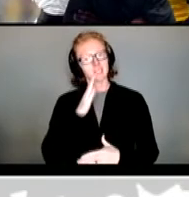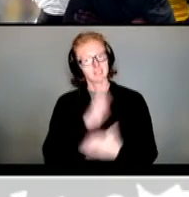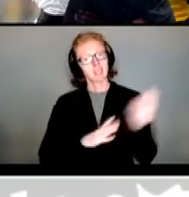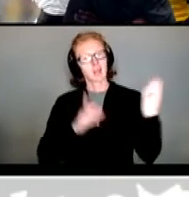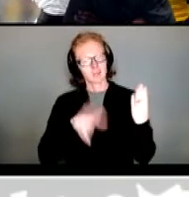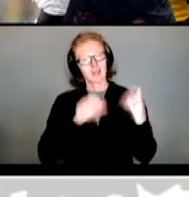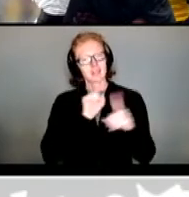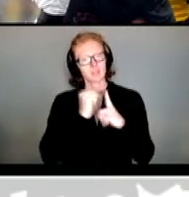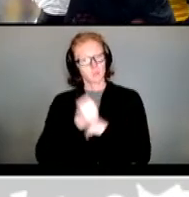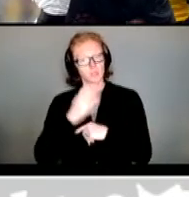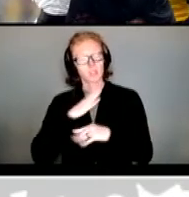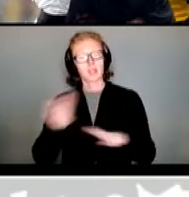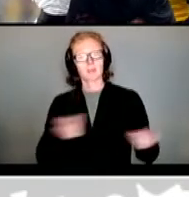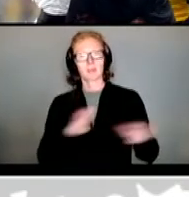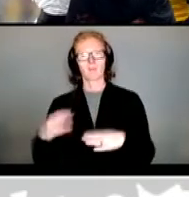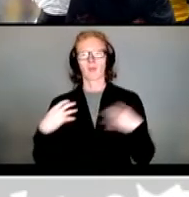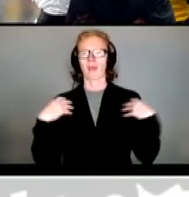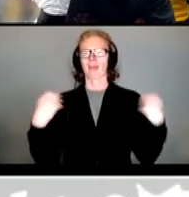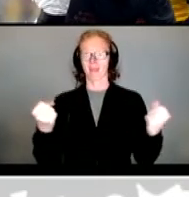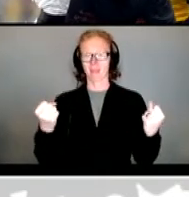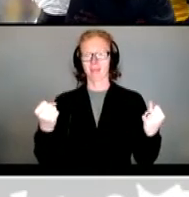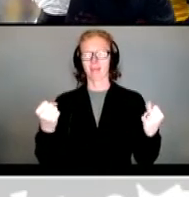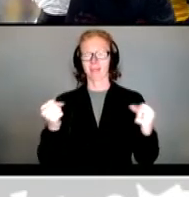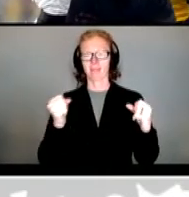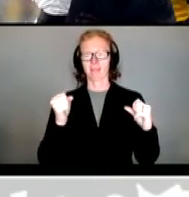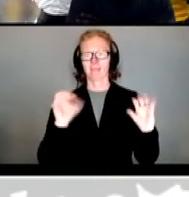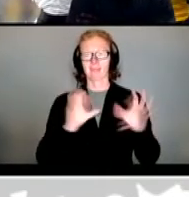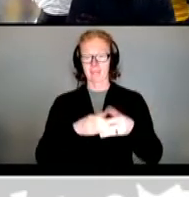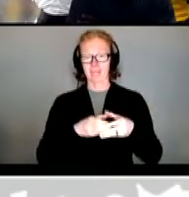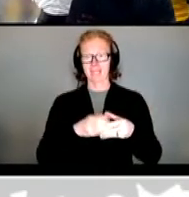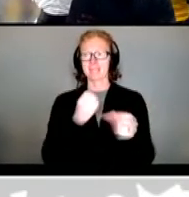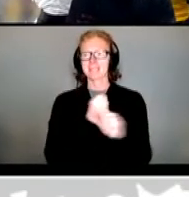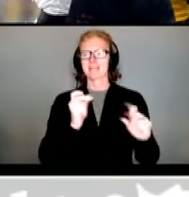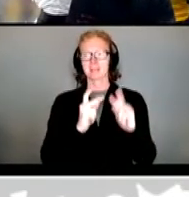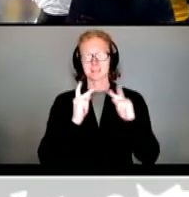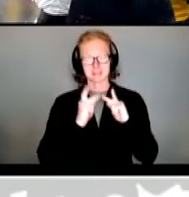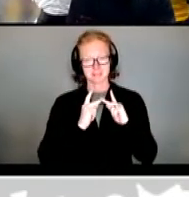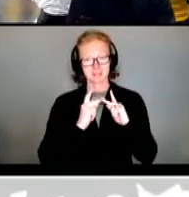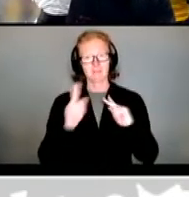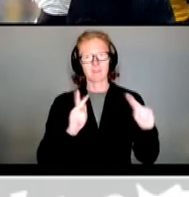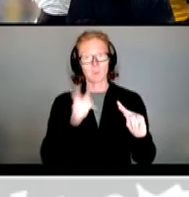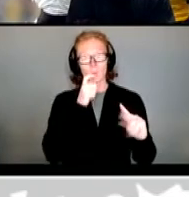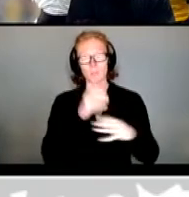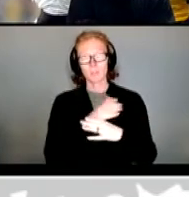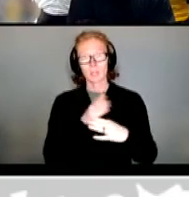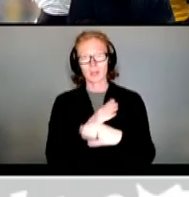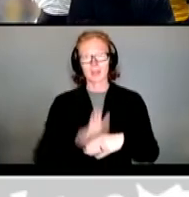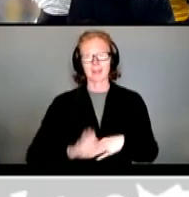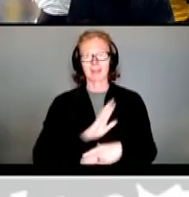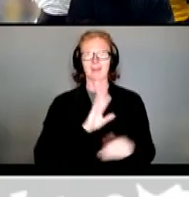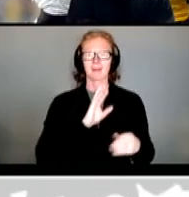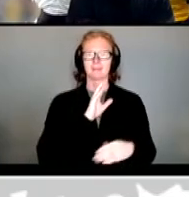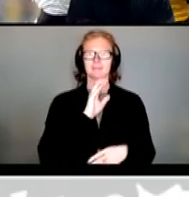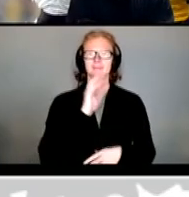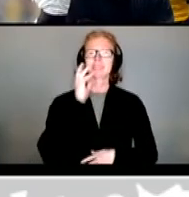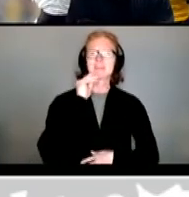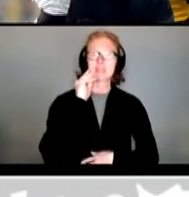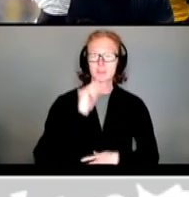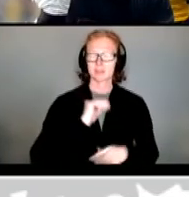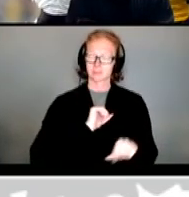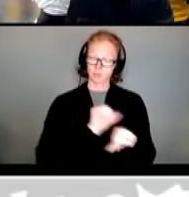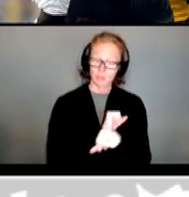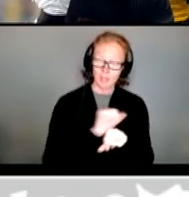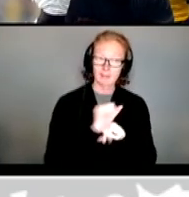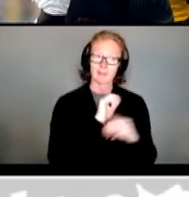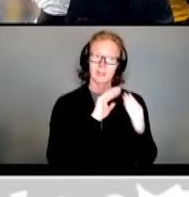The Behavioral Health Subcommittee certainly creates a safe space for folks to come and share their experiences on the job, in the community, doing